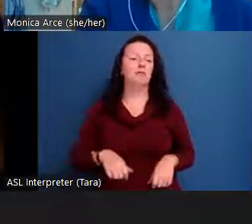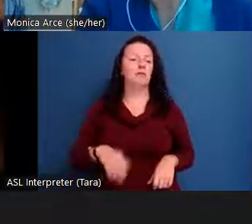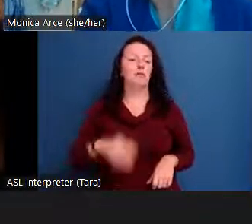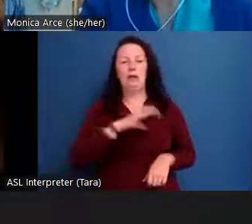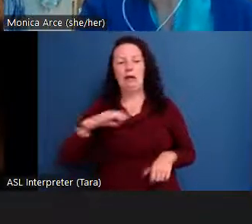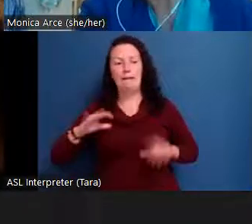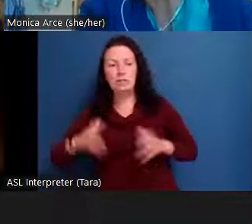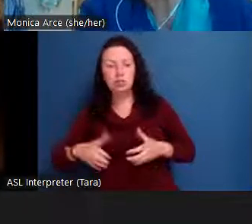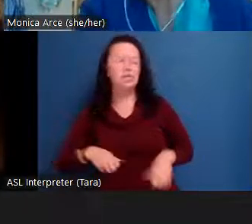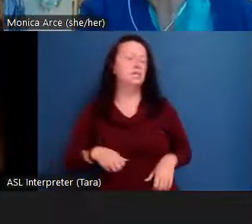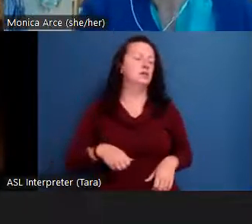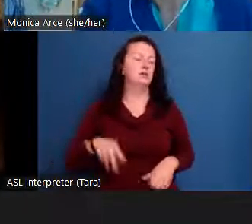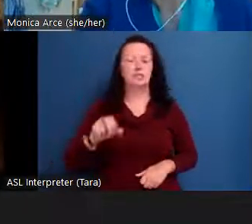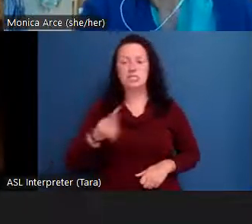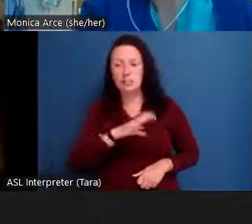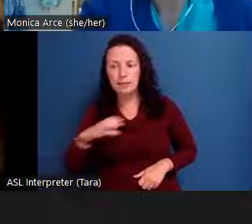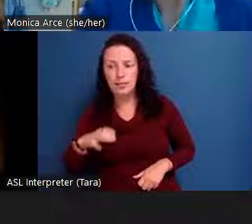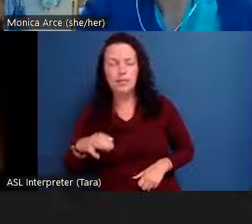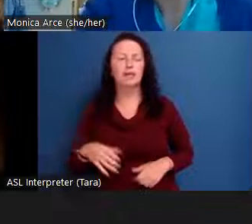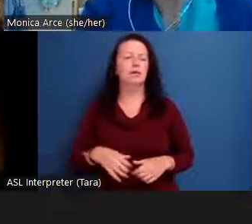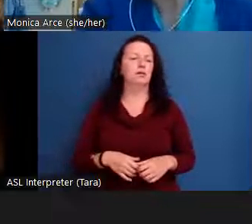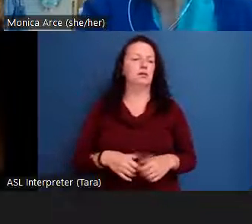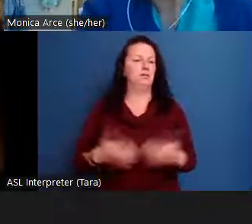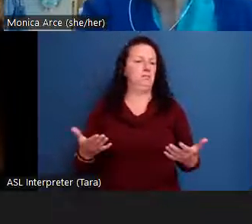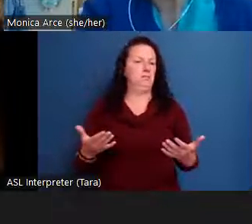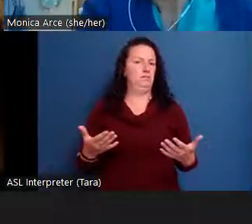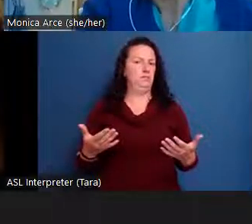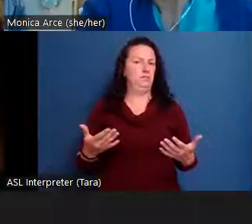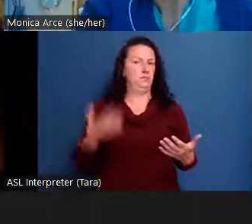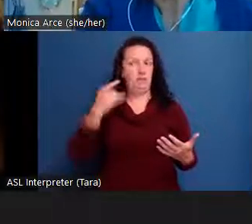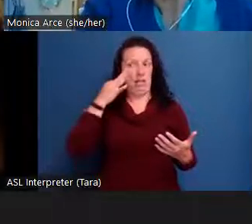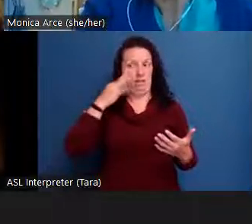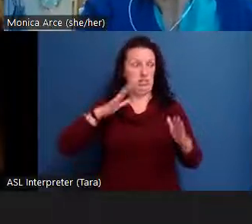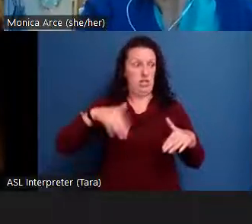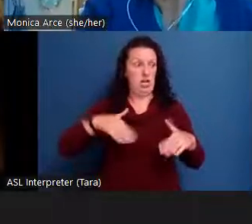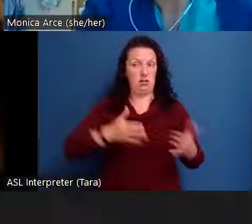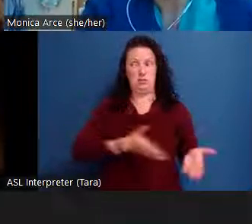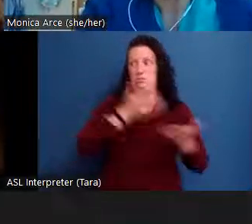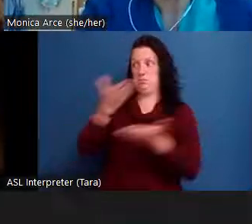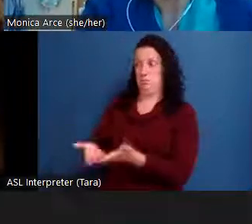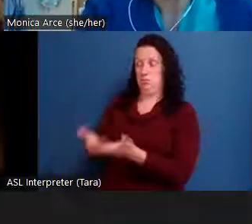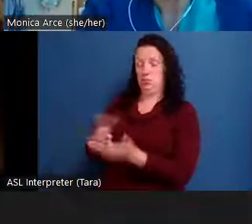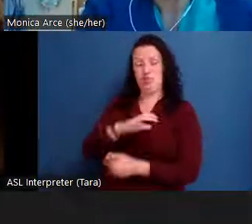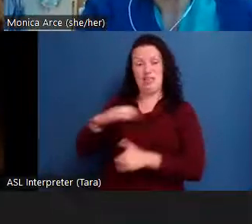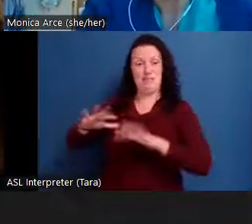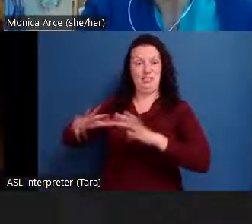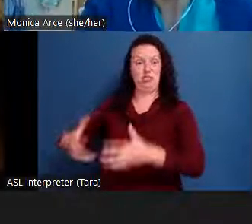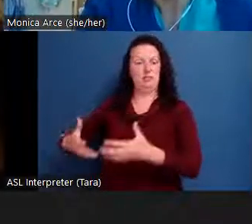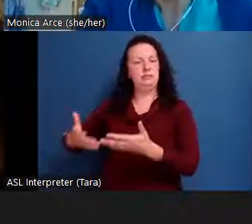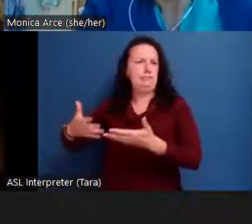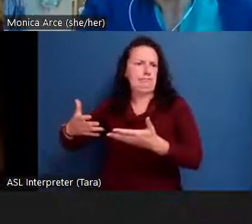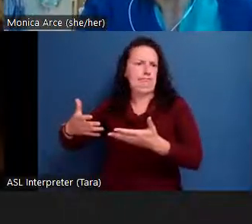Is this coming from a subcommittee and it hasn't been presented to the commission? I think it adds some clarity and I think it's